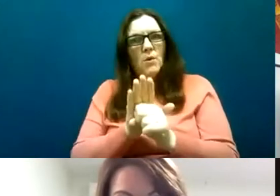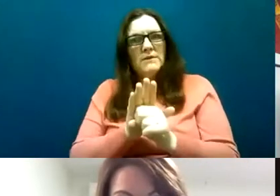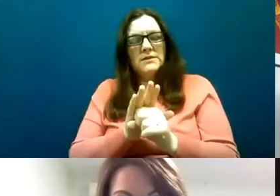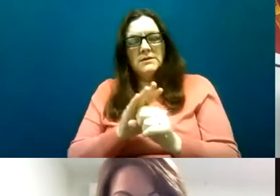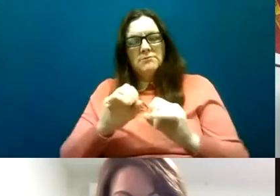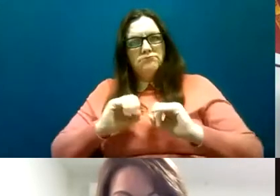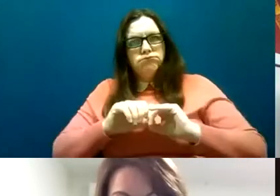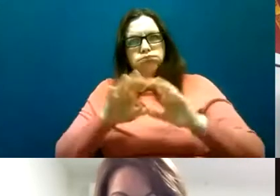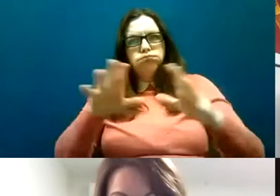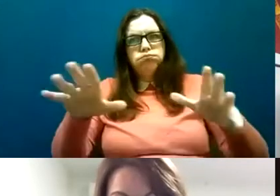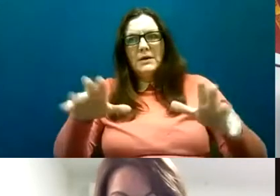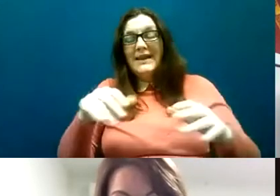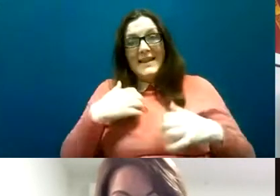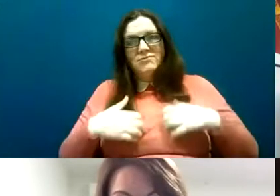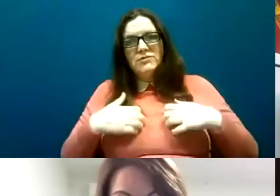of